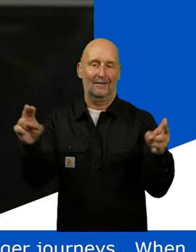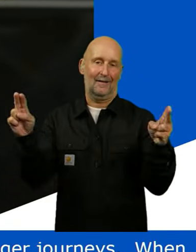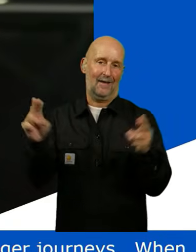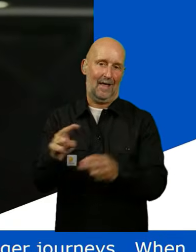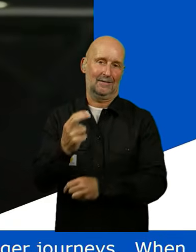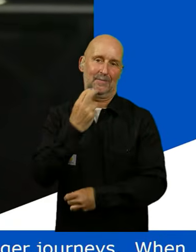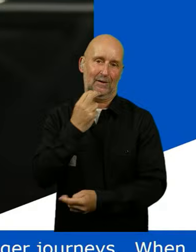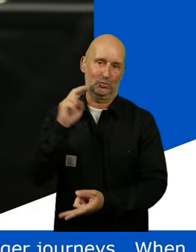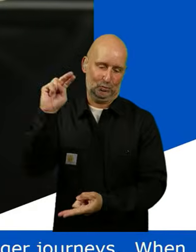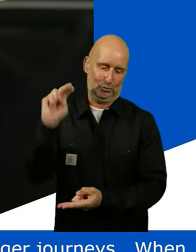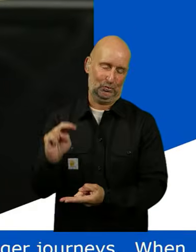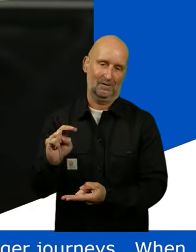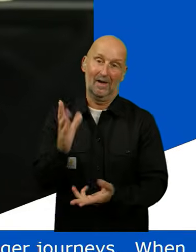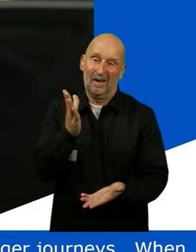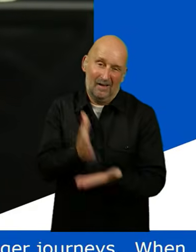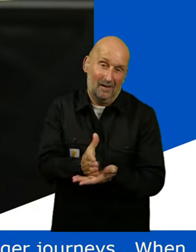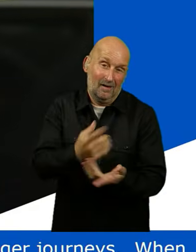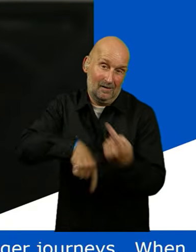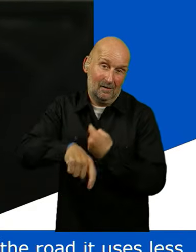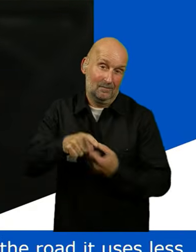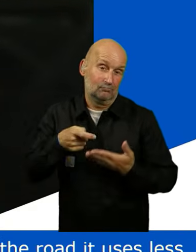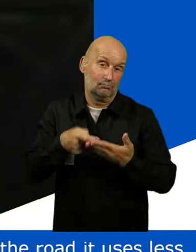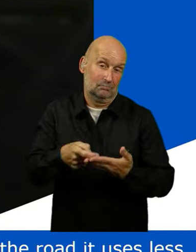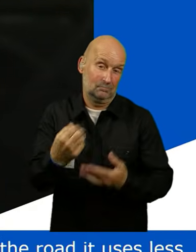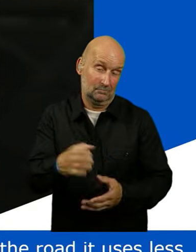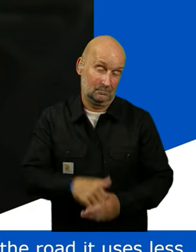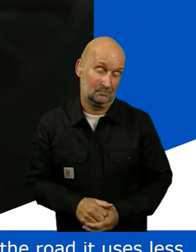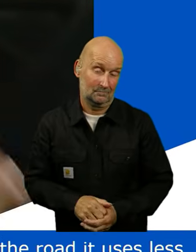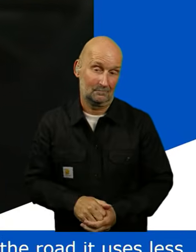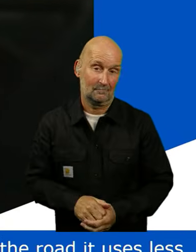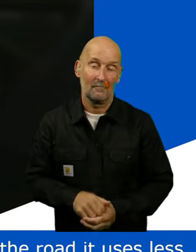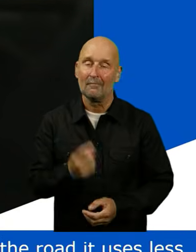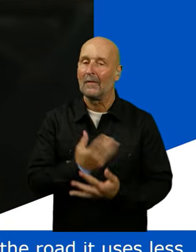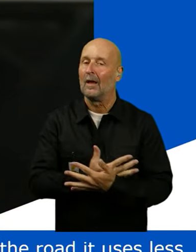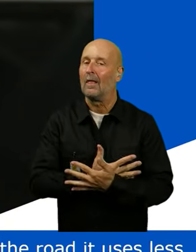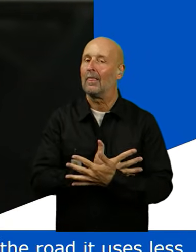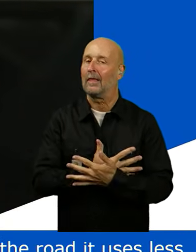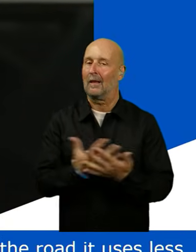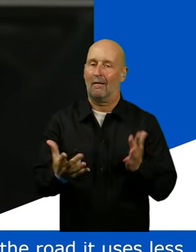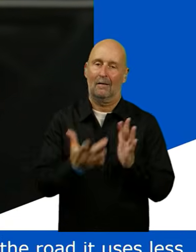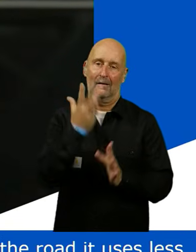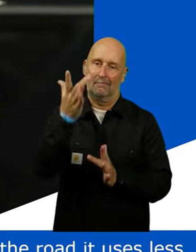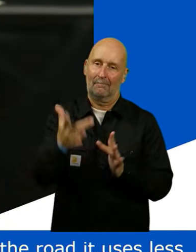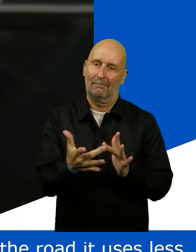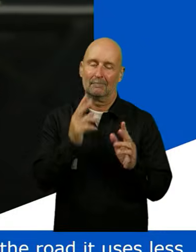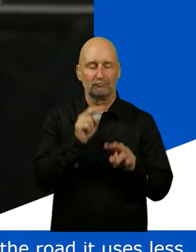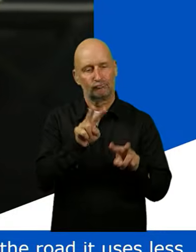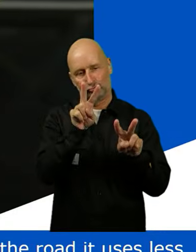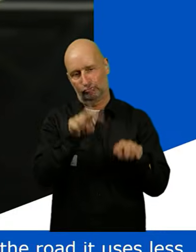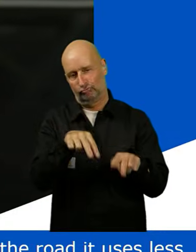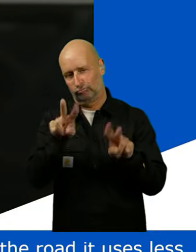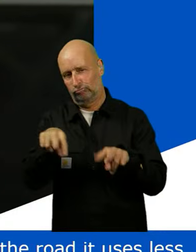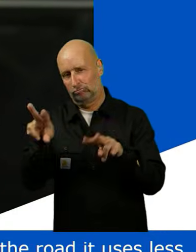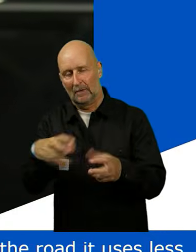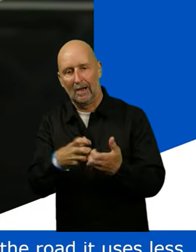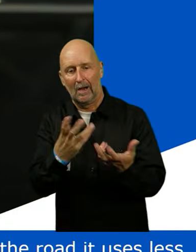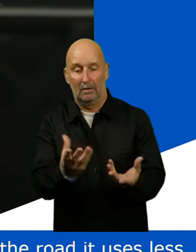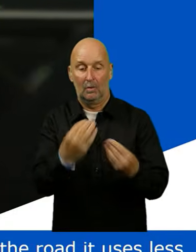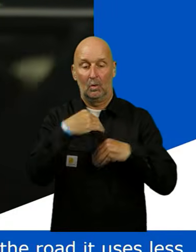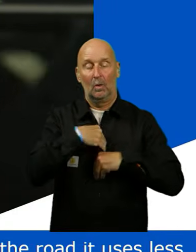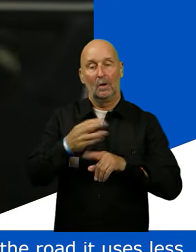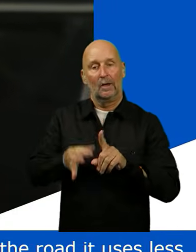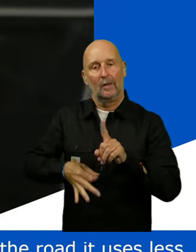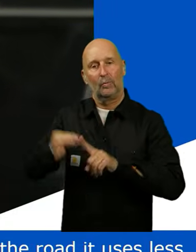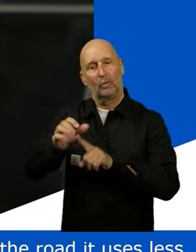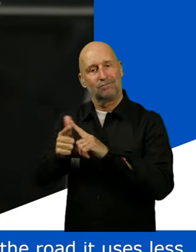less of that. So definitely something we'd recommend doing. There's a lot of information on our website around this as well, on ways to improve the range of your